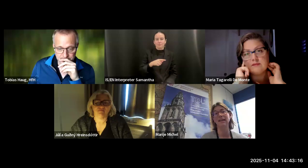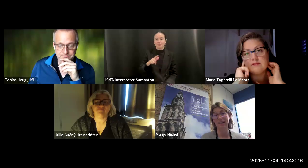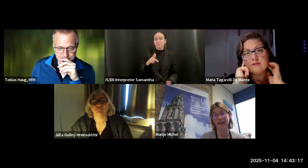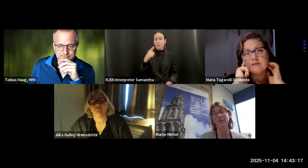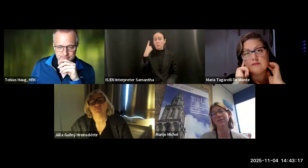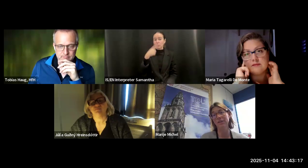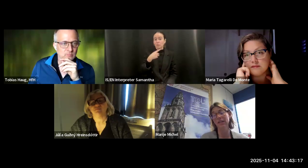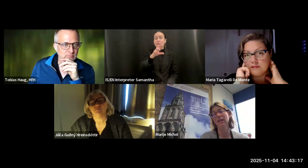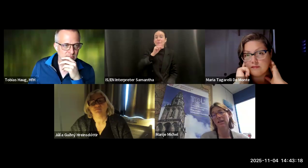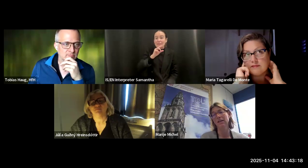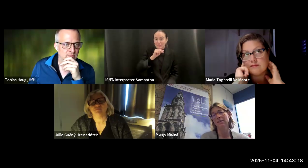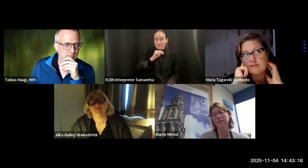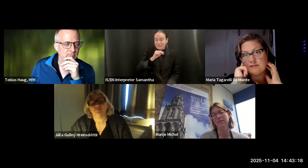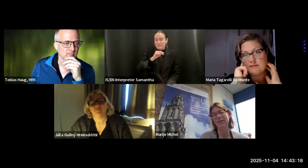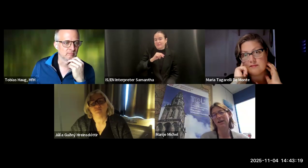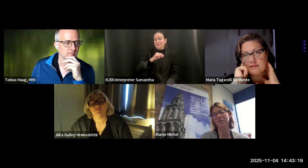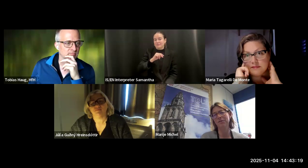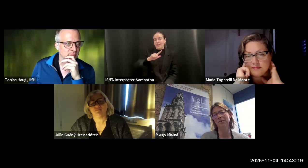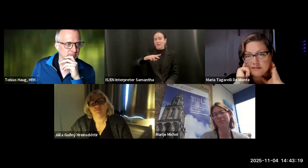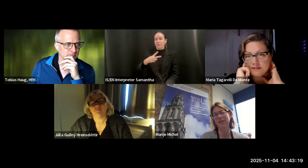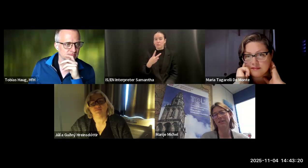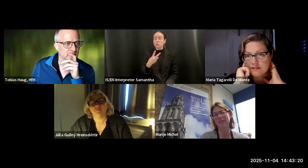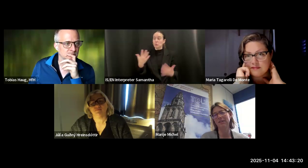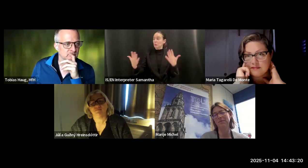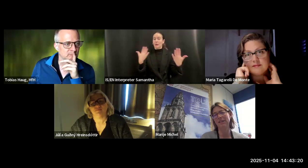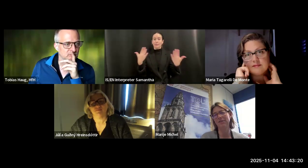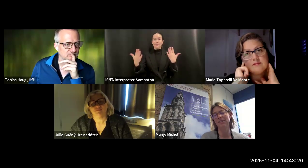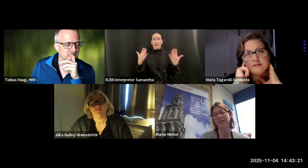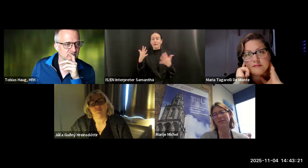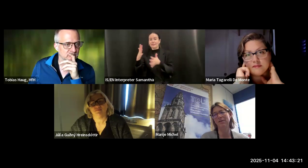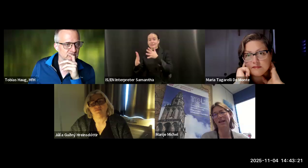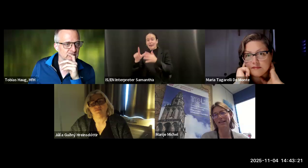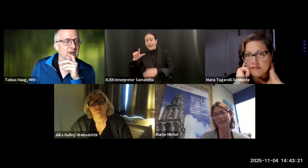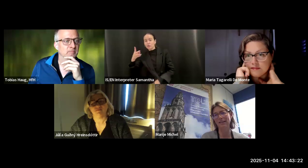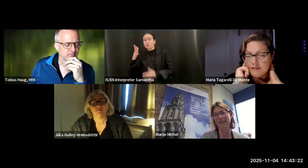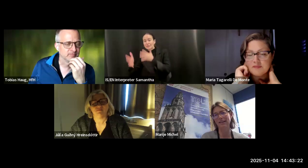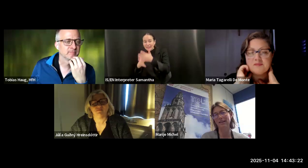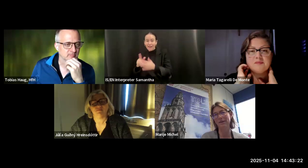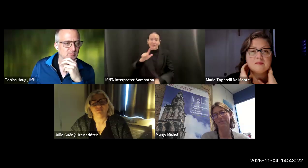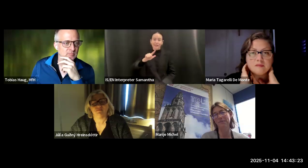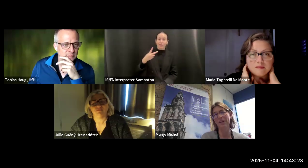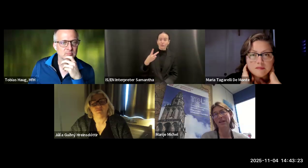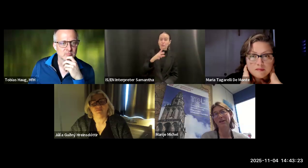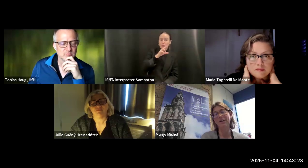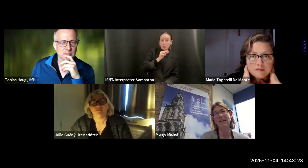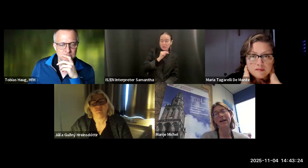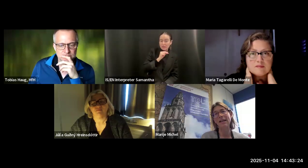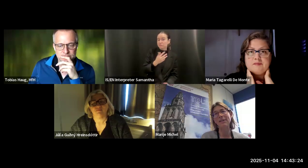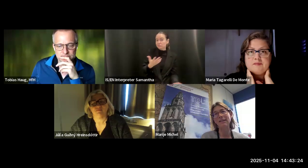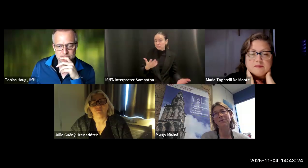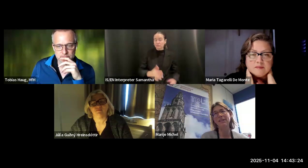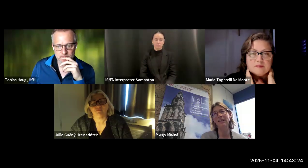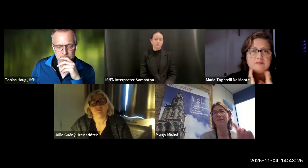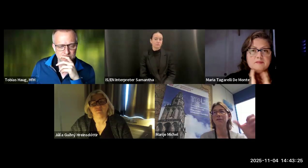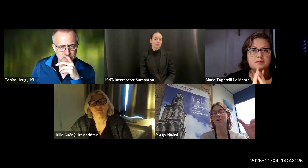speakers of the second language. So that could also be something interesting to look at. Yeah. And for example,